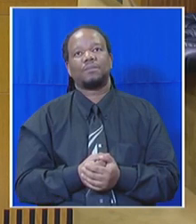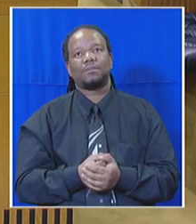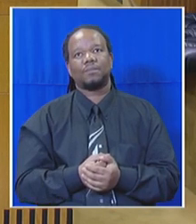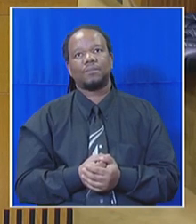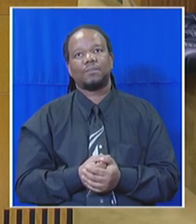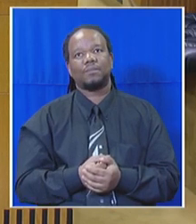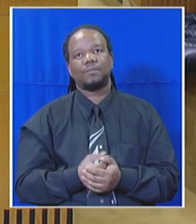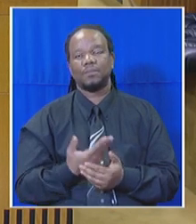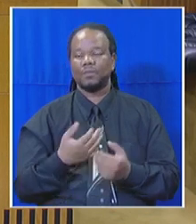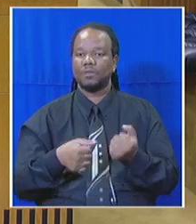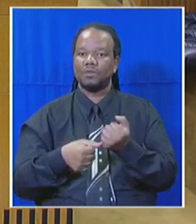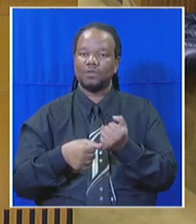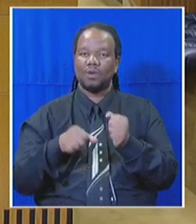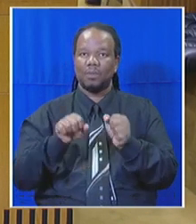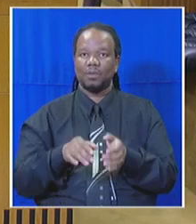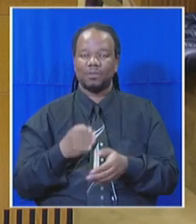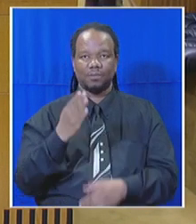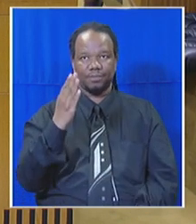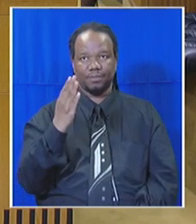Honorable Chairperson.